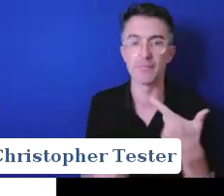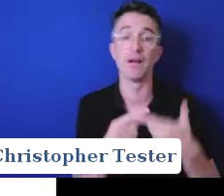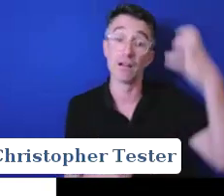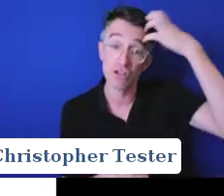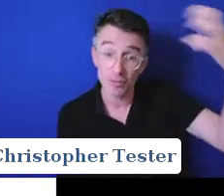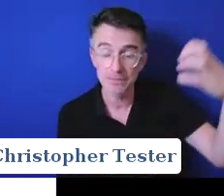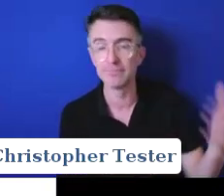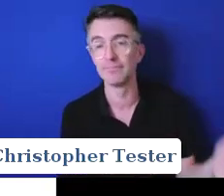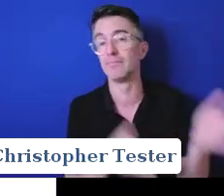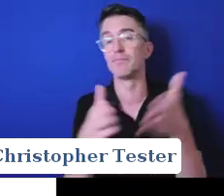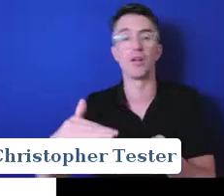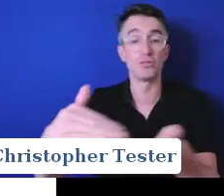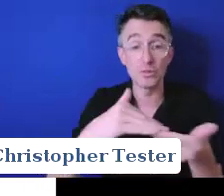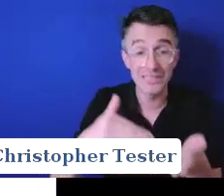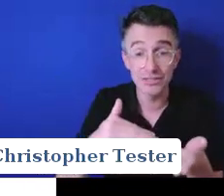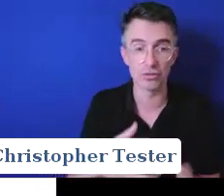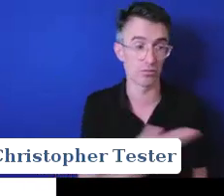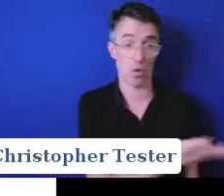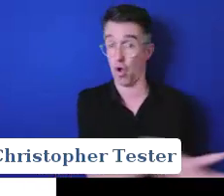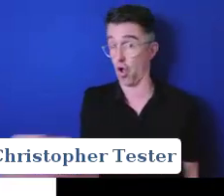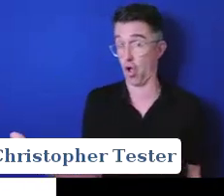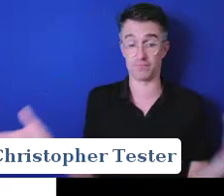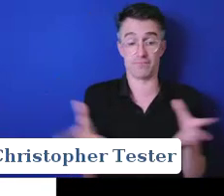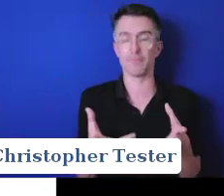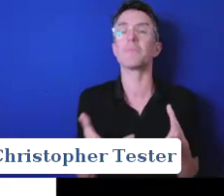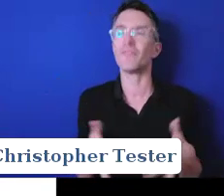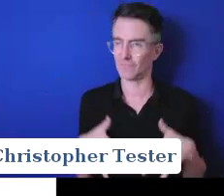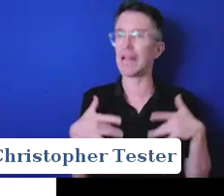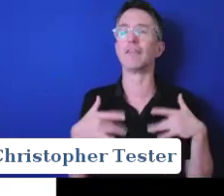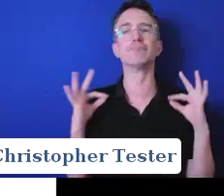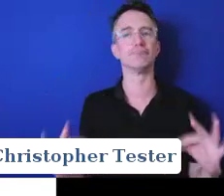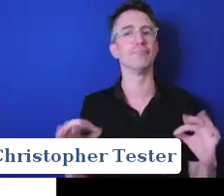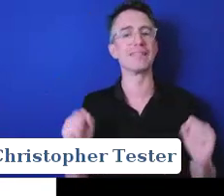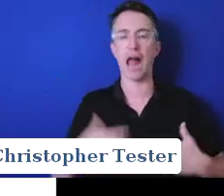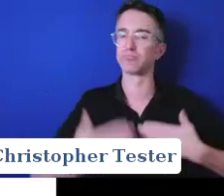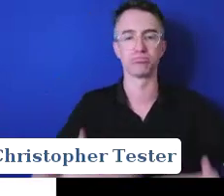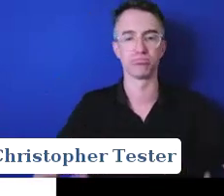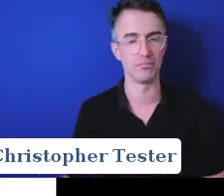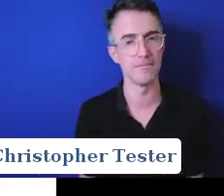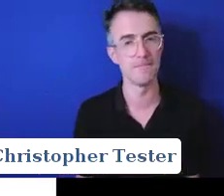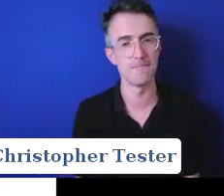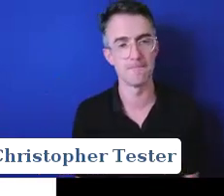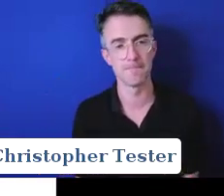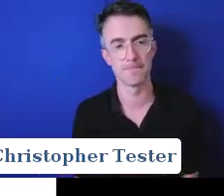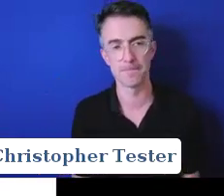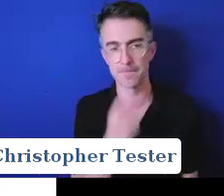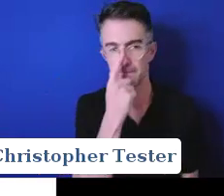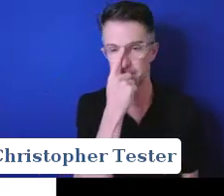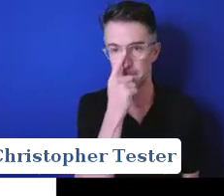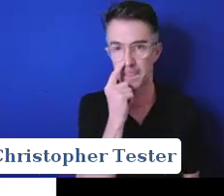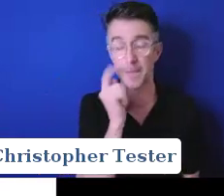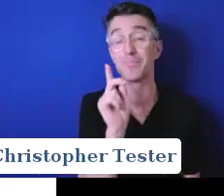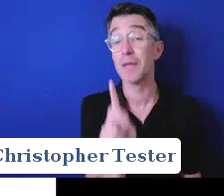stakeholders. However, the evaluation also found that the OPD, the Organization for the Persons with